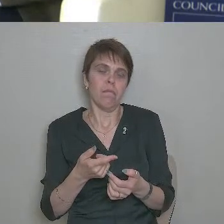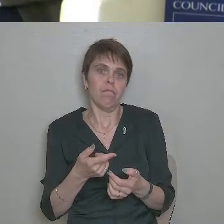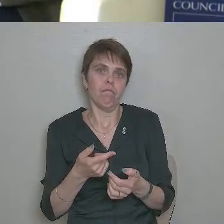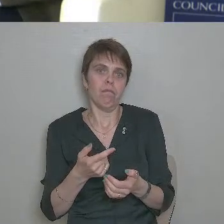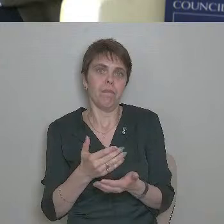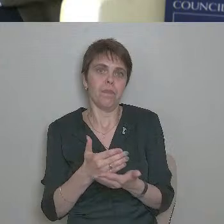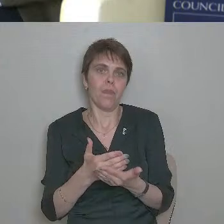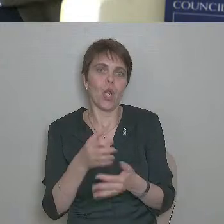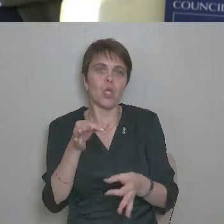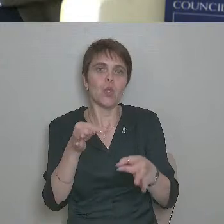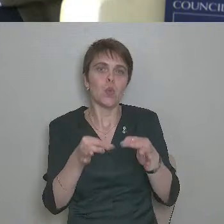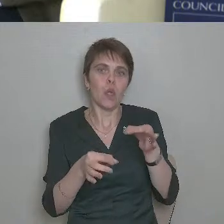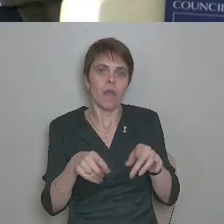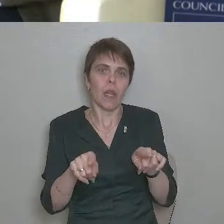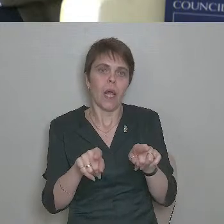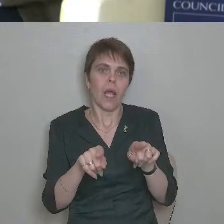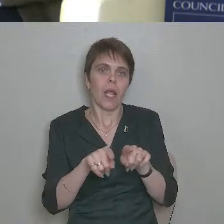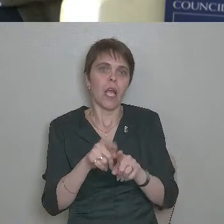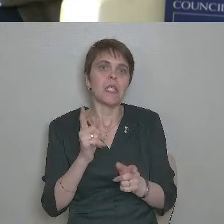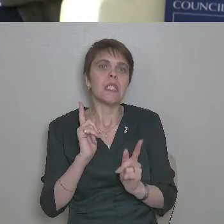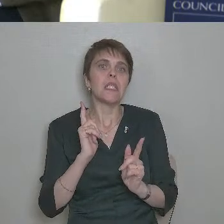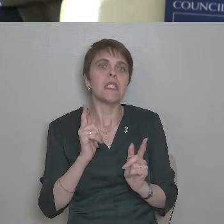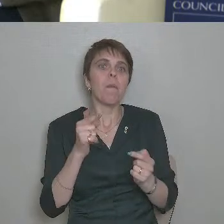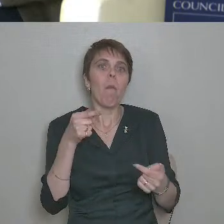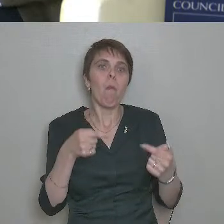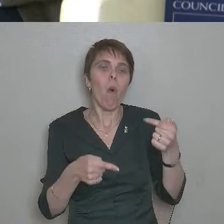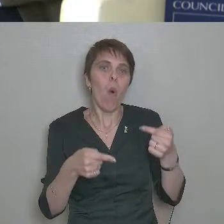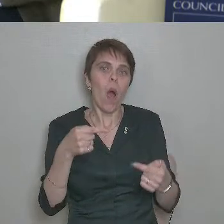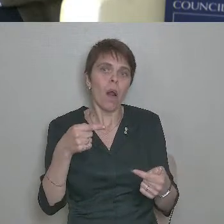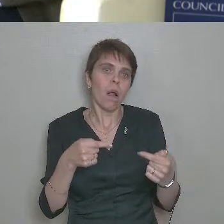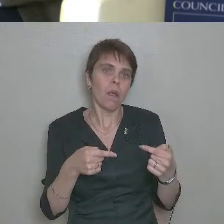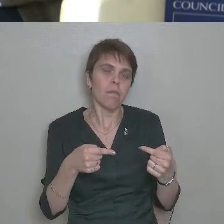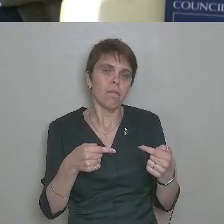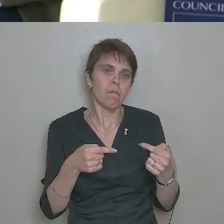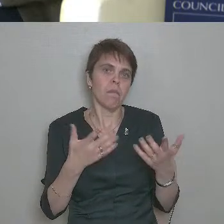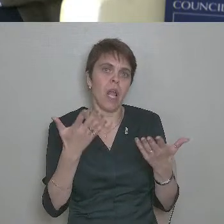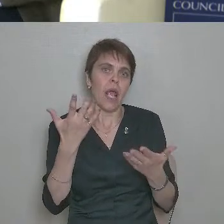they start litigations. And